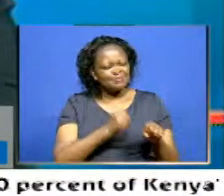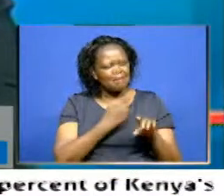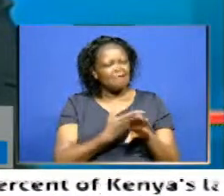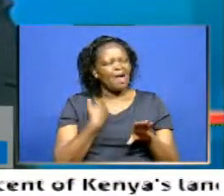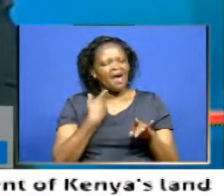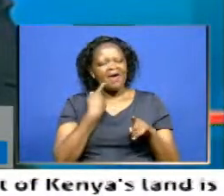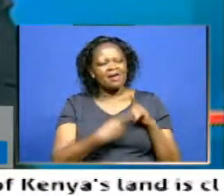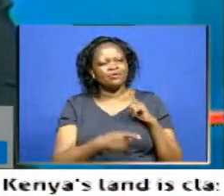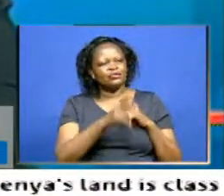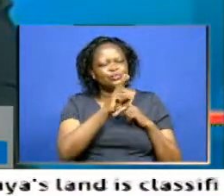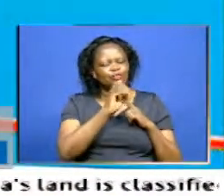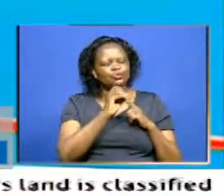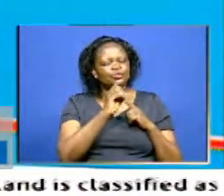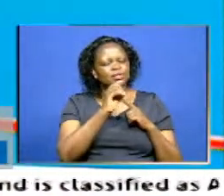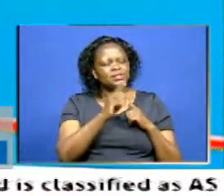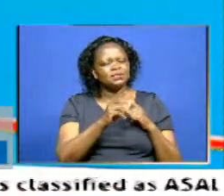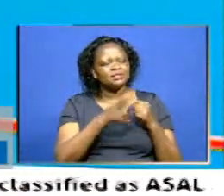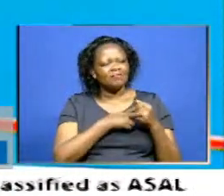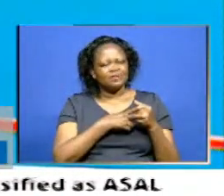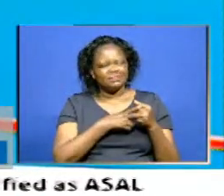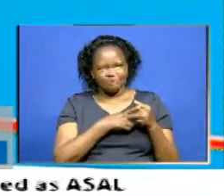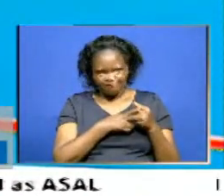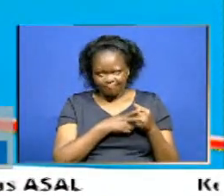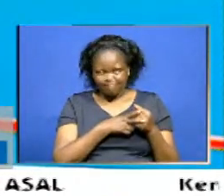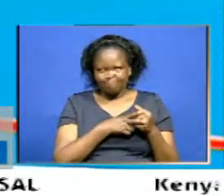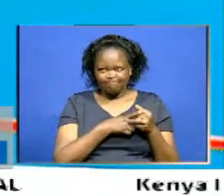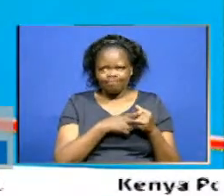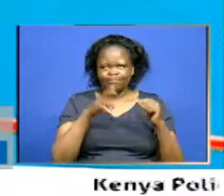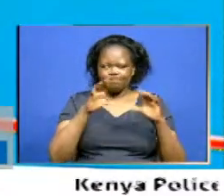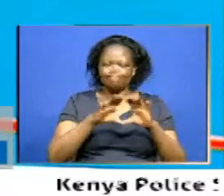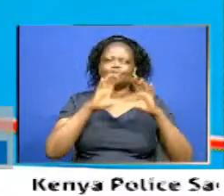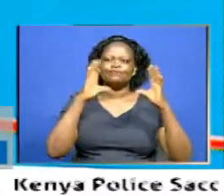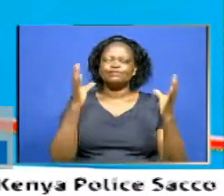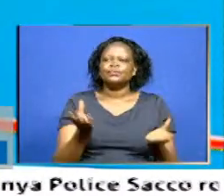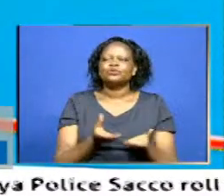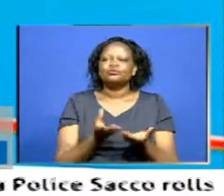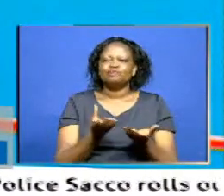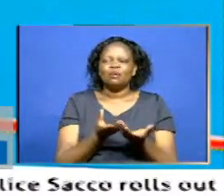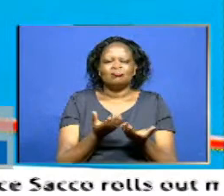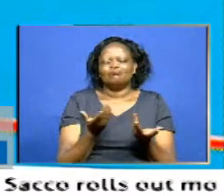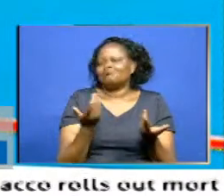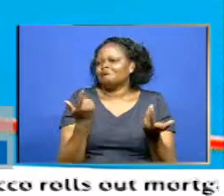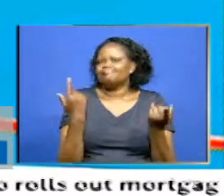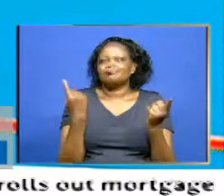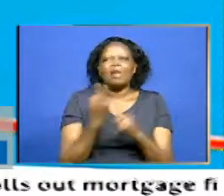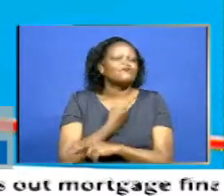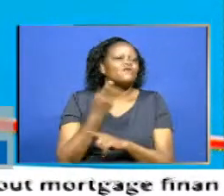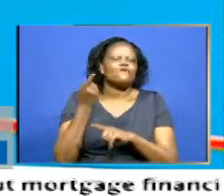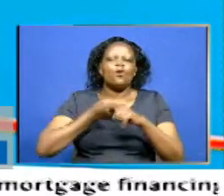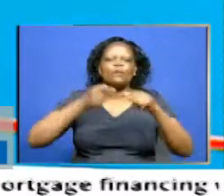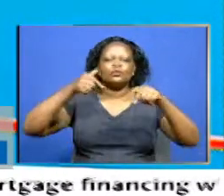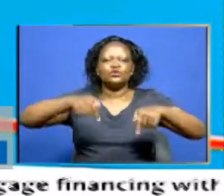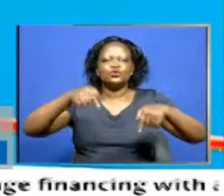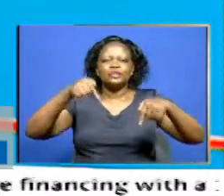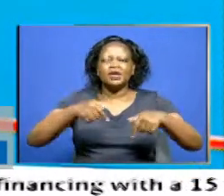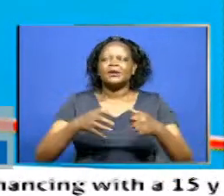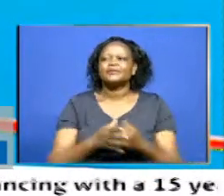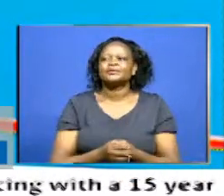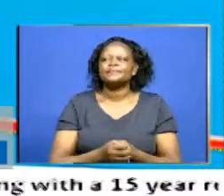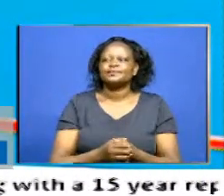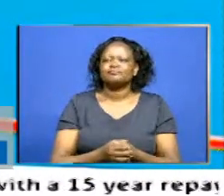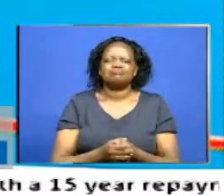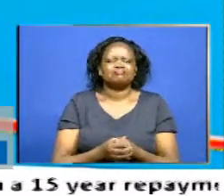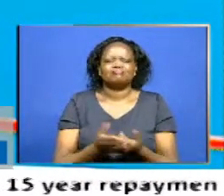year 2017, the world was different from how we know it today. What